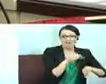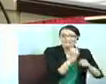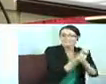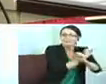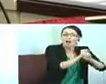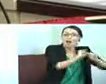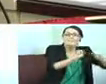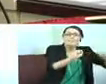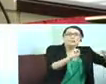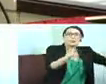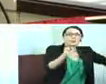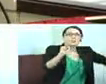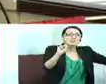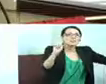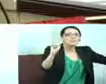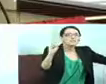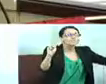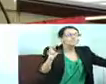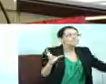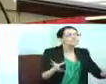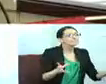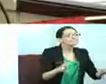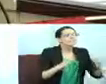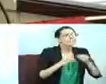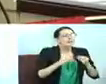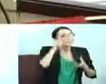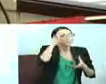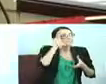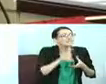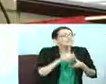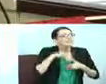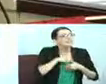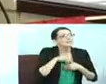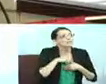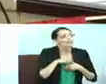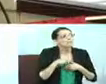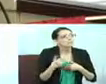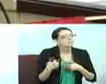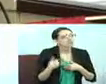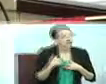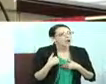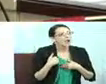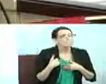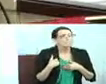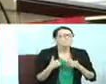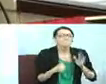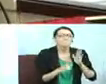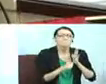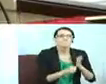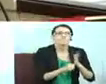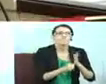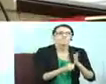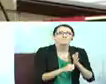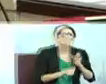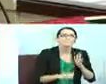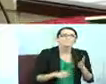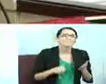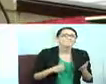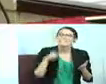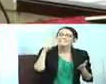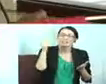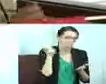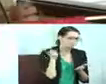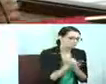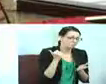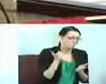salvation, having believed, you were marked in him with a seal, that